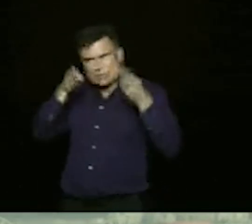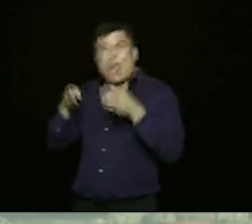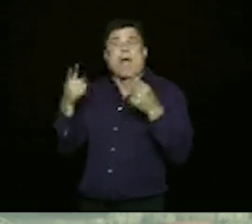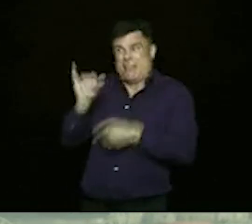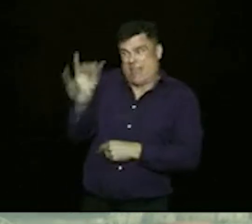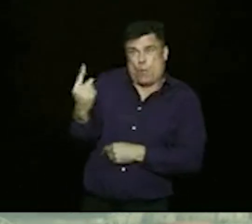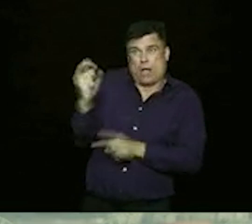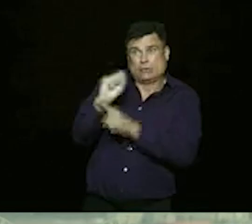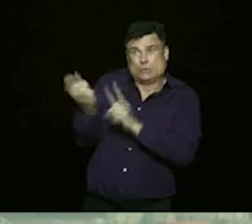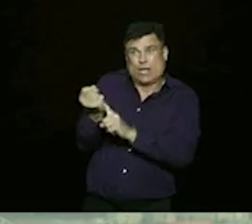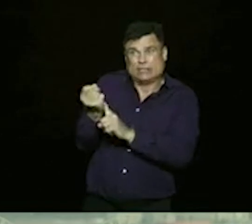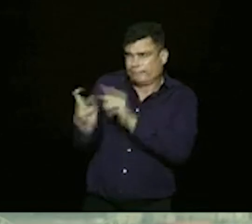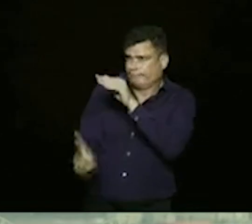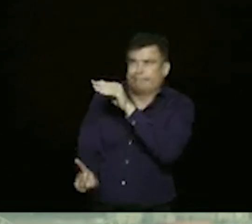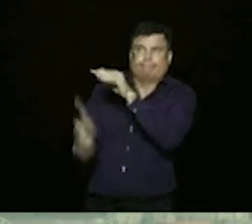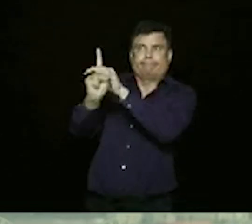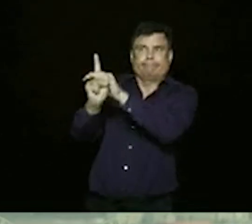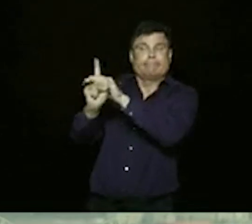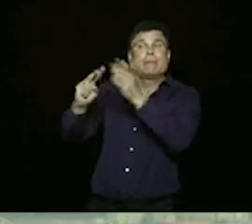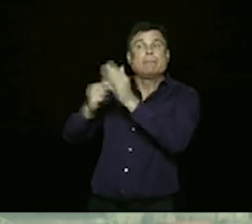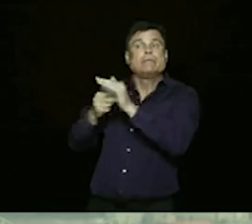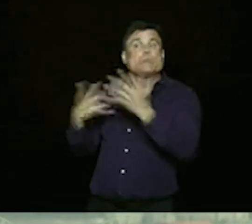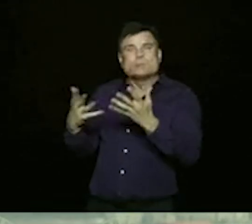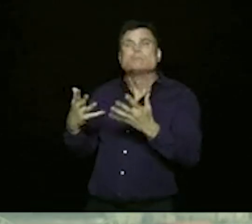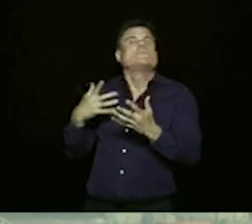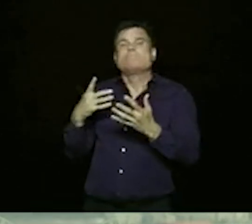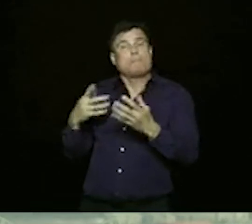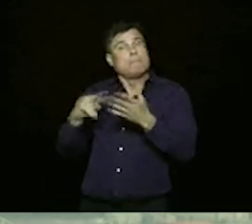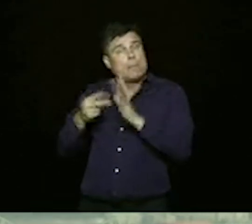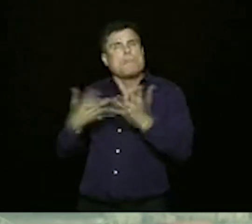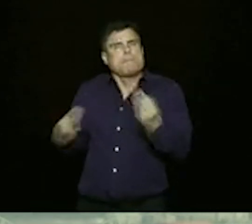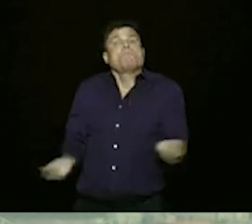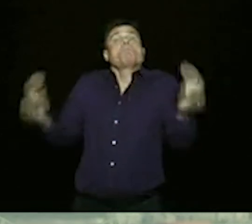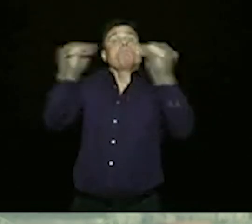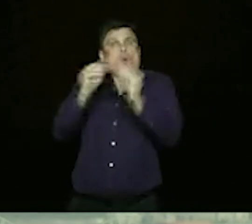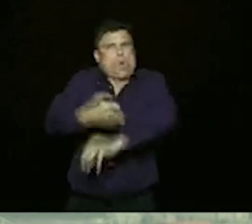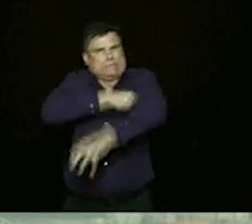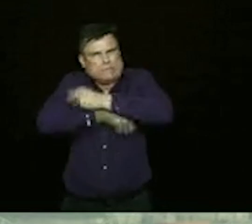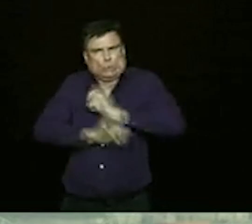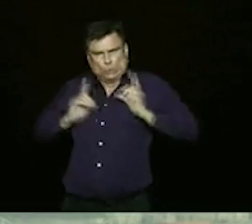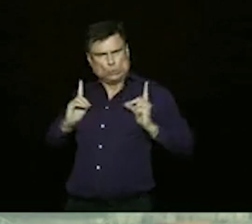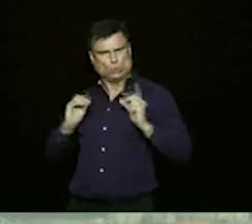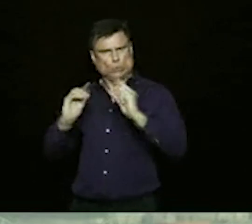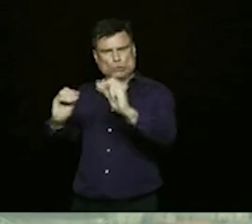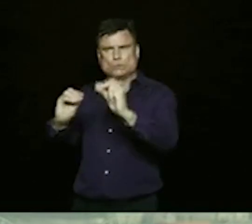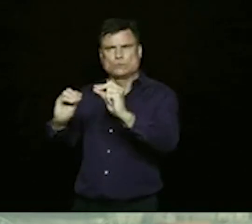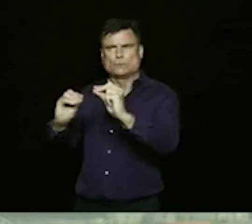tell you about the training and all of the work that's been done, but today is not necessarily a day to do that.